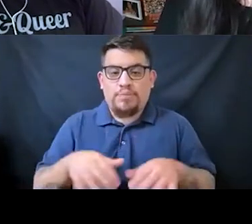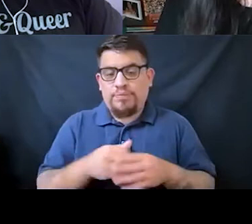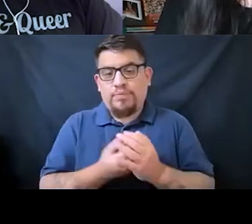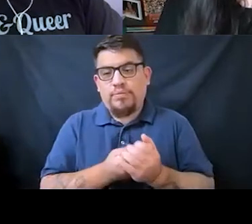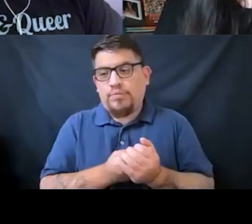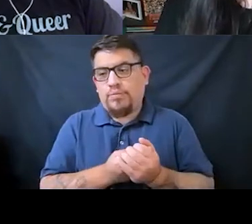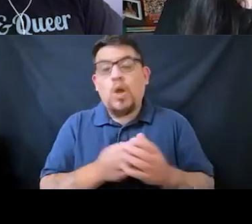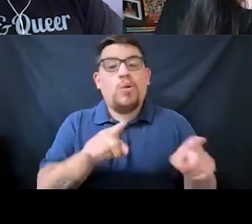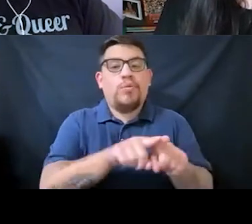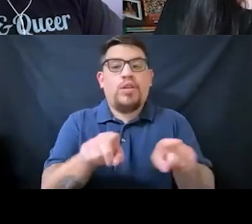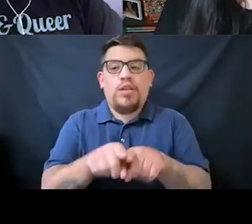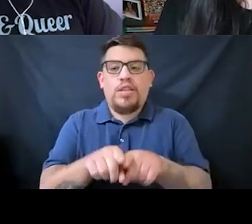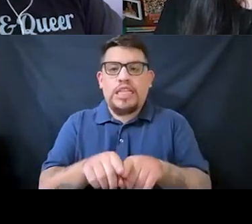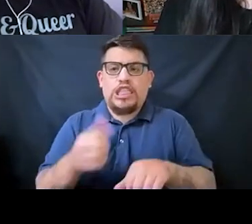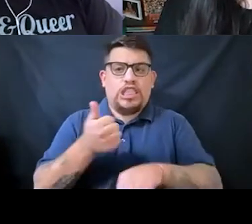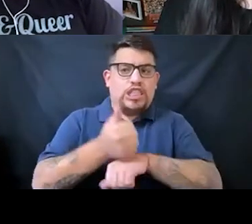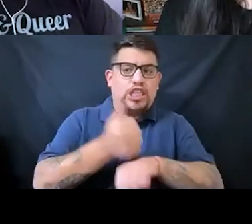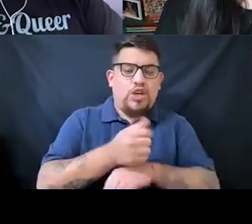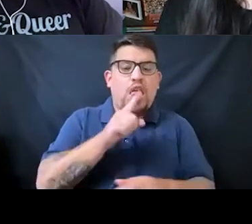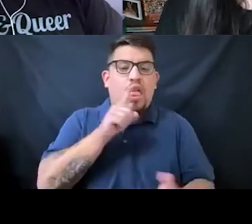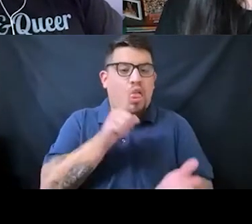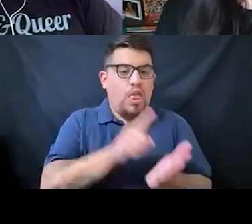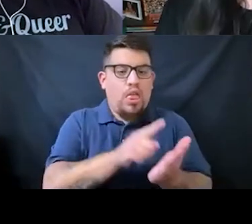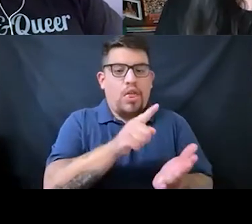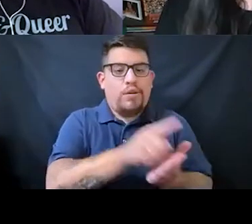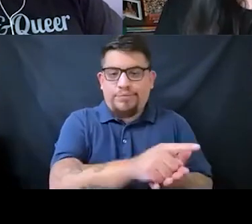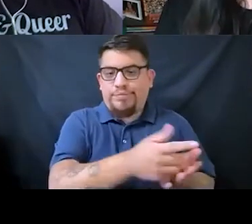It's also sort of about the danger of falling in love